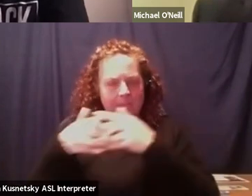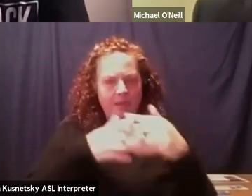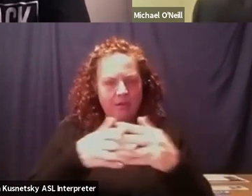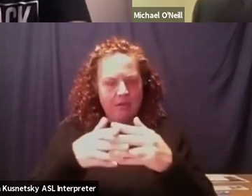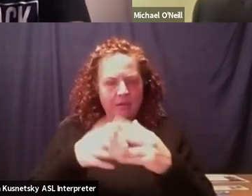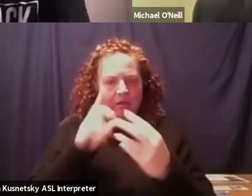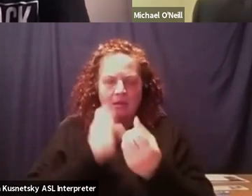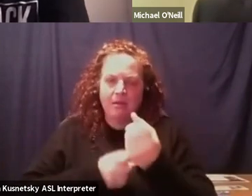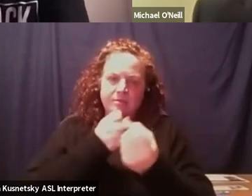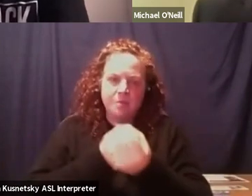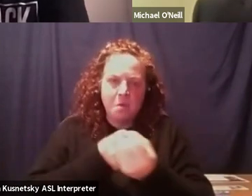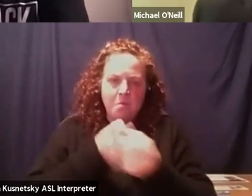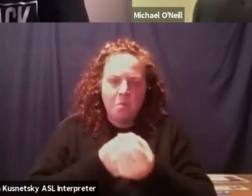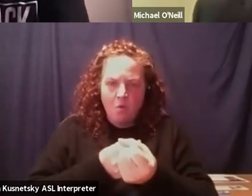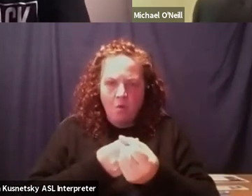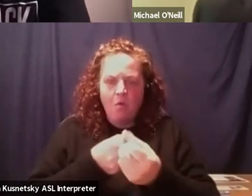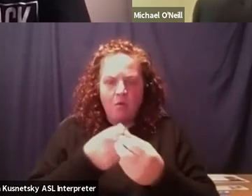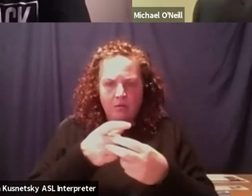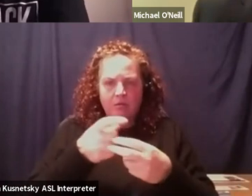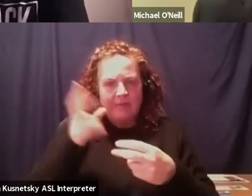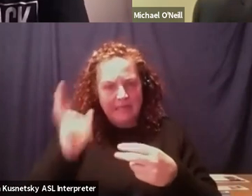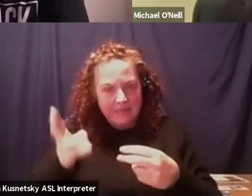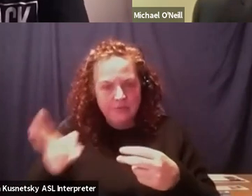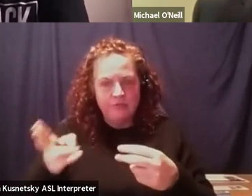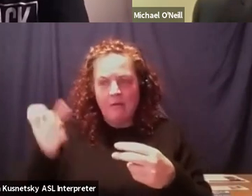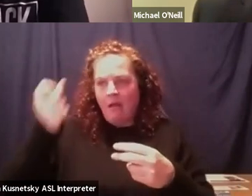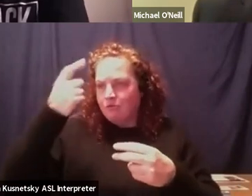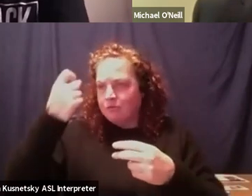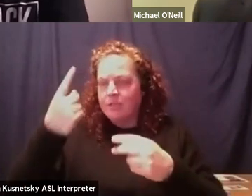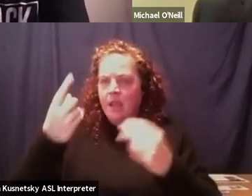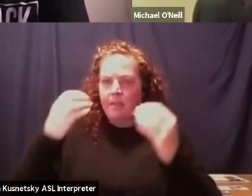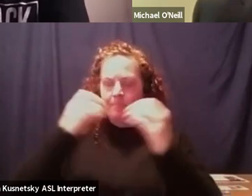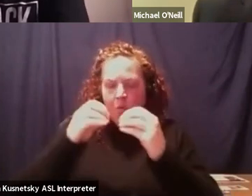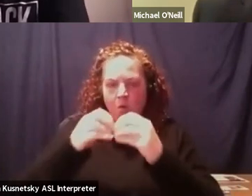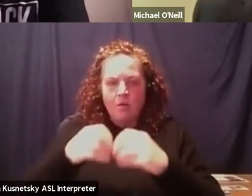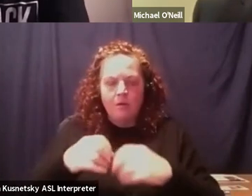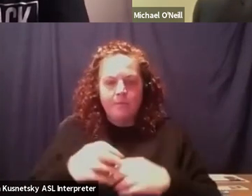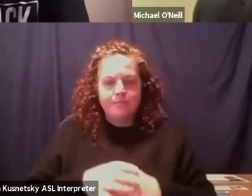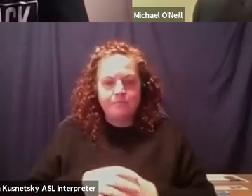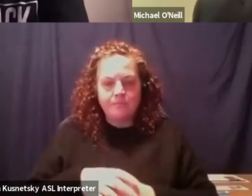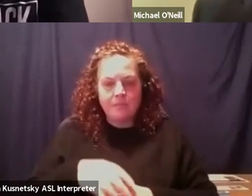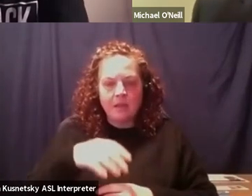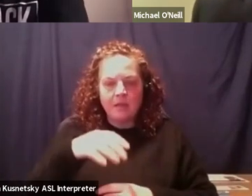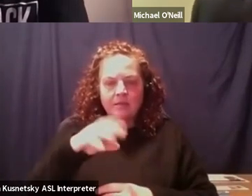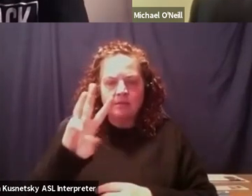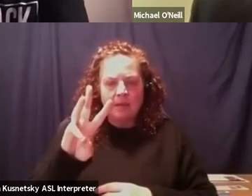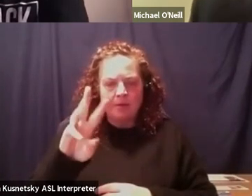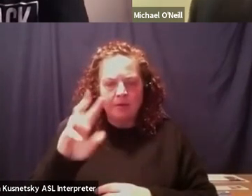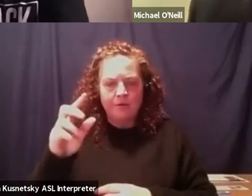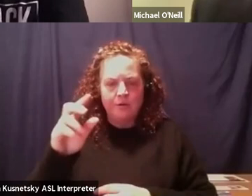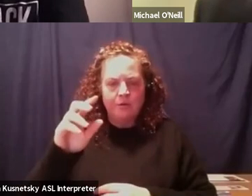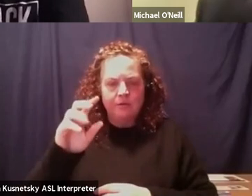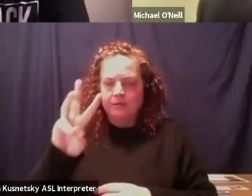I encourage families to watch. WGBH has a whole month that is